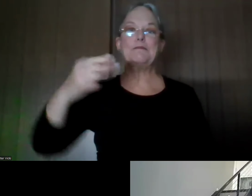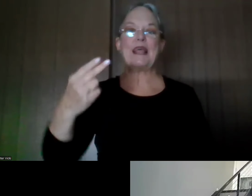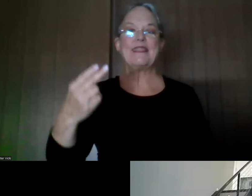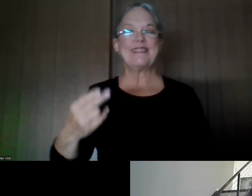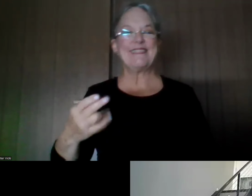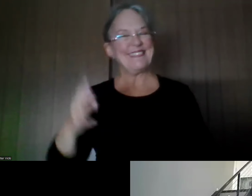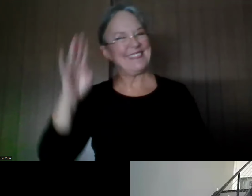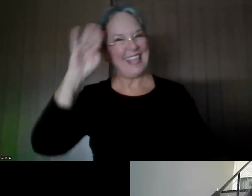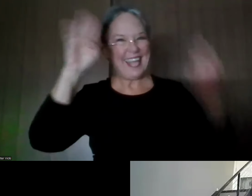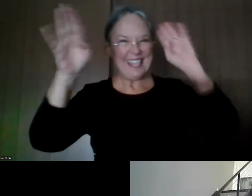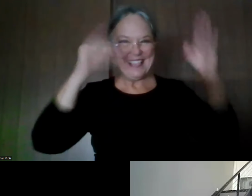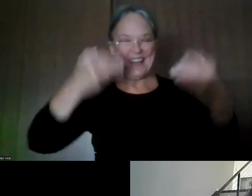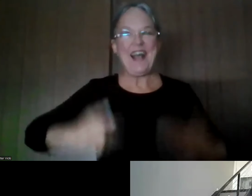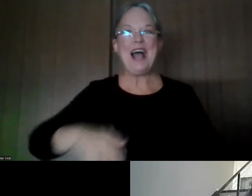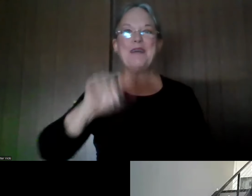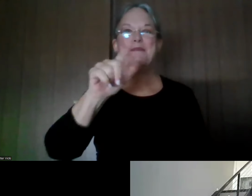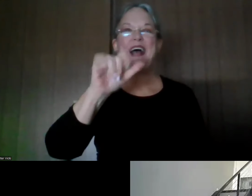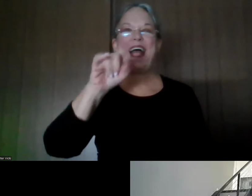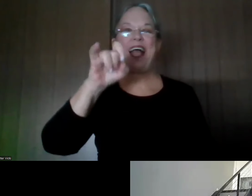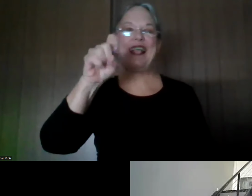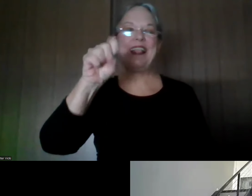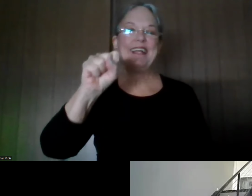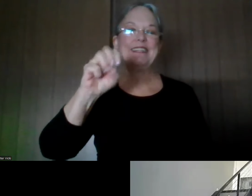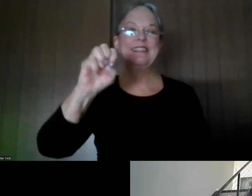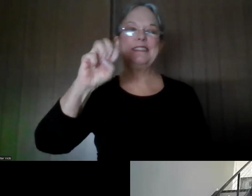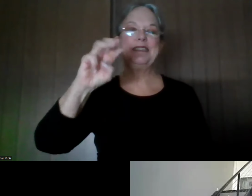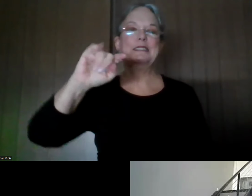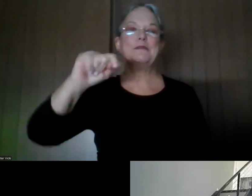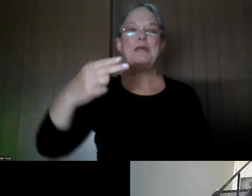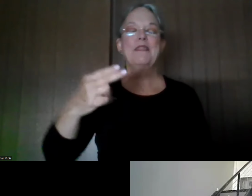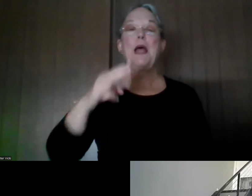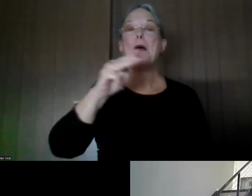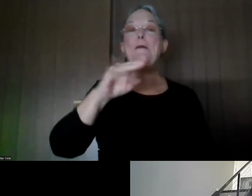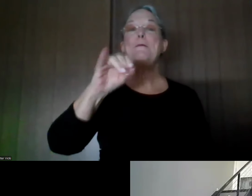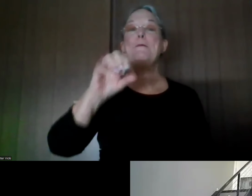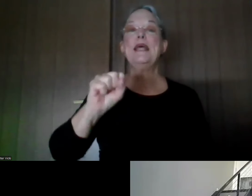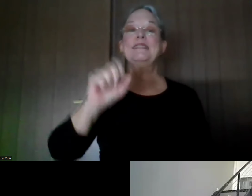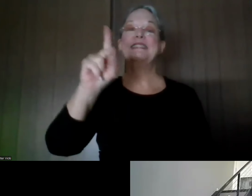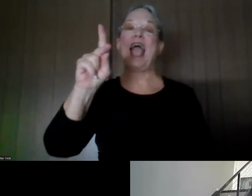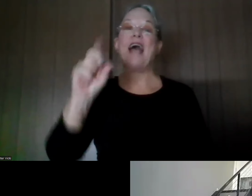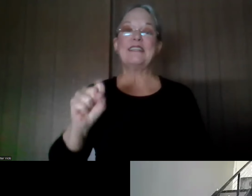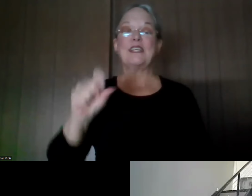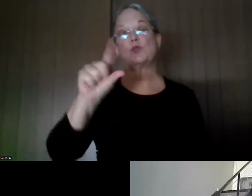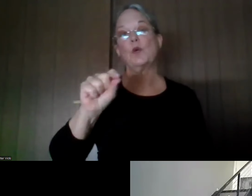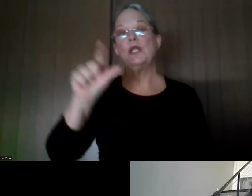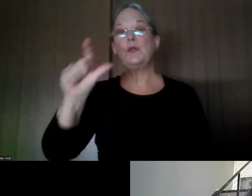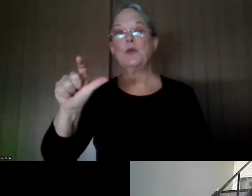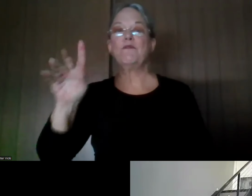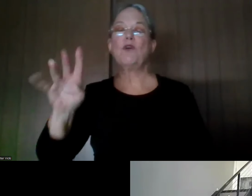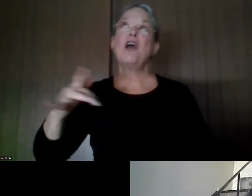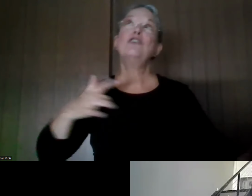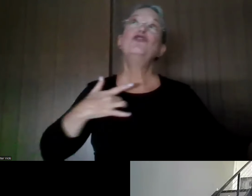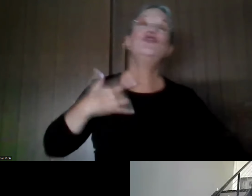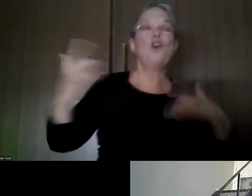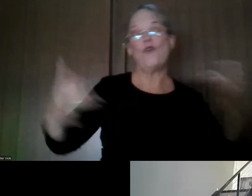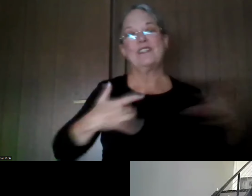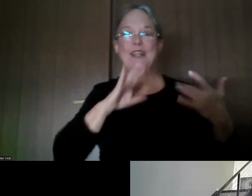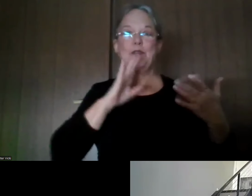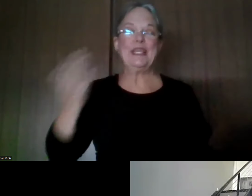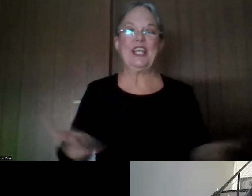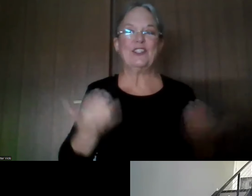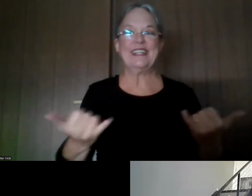Hi, I'm Alexis Smith, your Miss Kansas 2024. Super excited to be here today. For those that don't know,